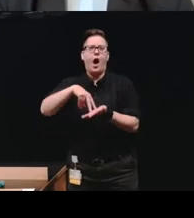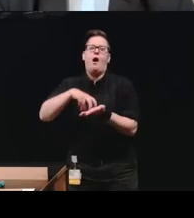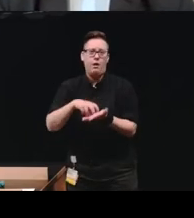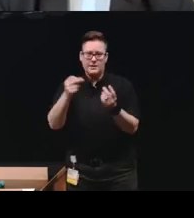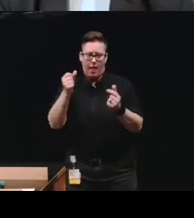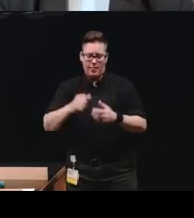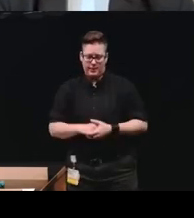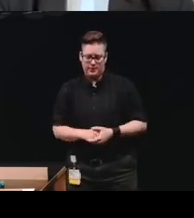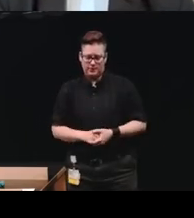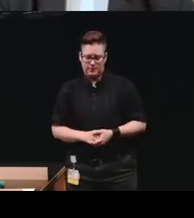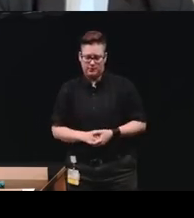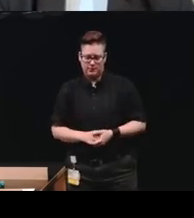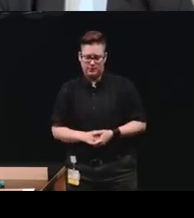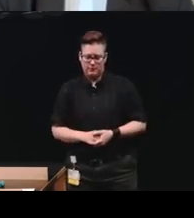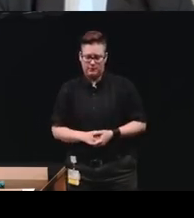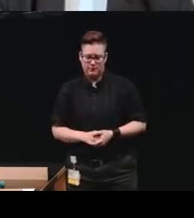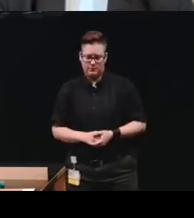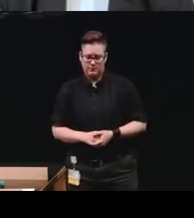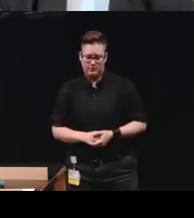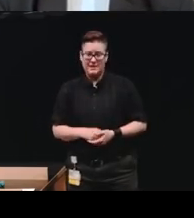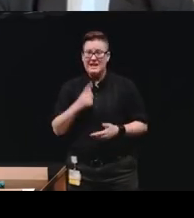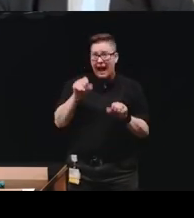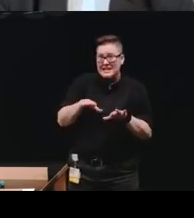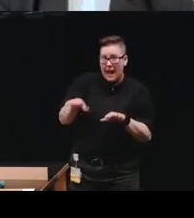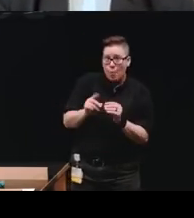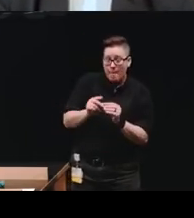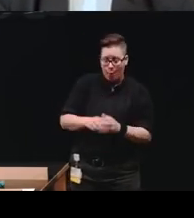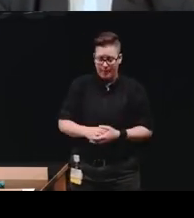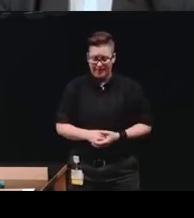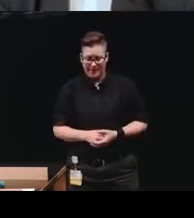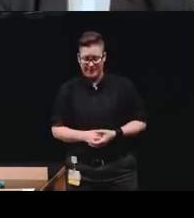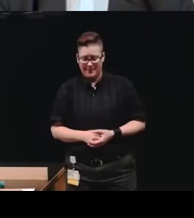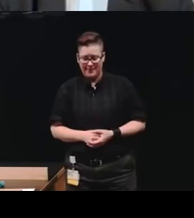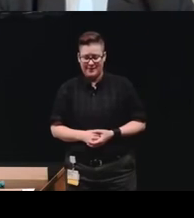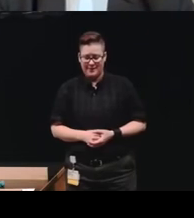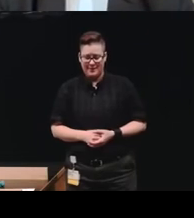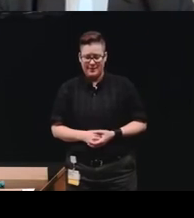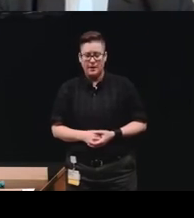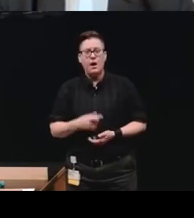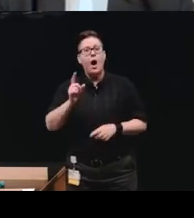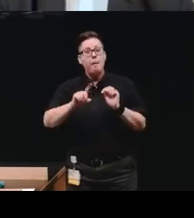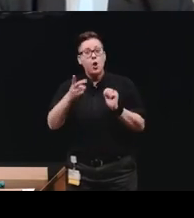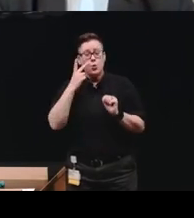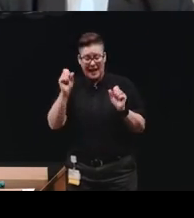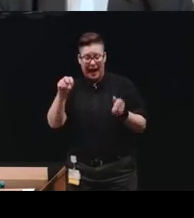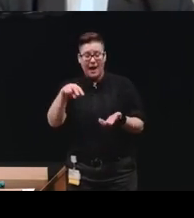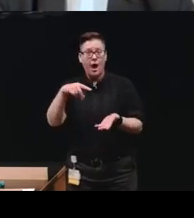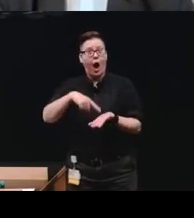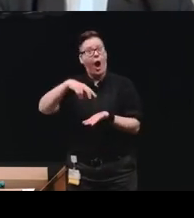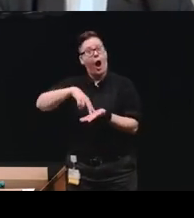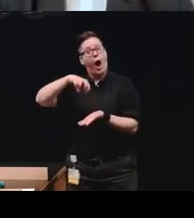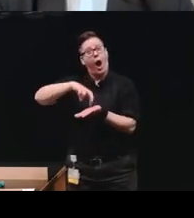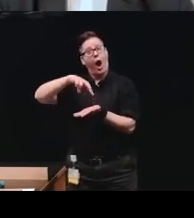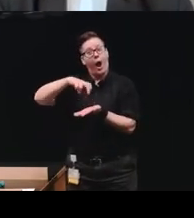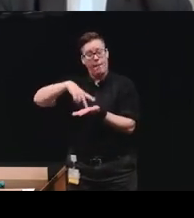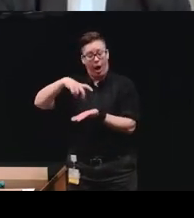gait. You take another step? But what you're going to see is that they can dance in the office. And they can hop on one foot and hop on